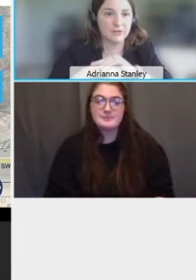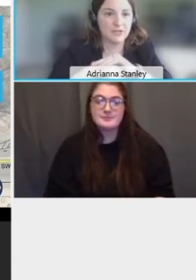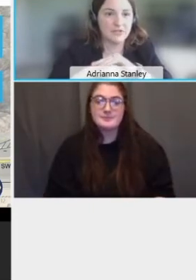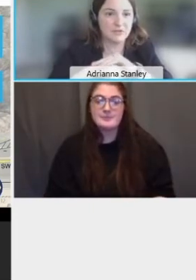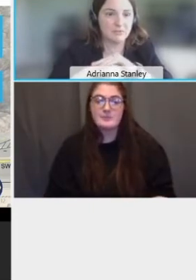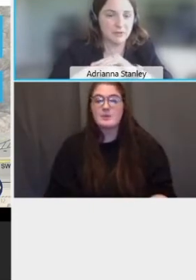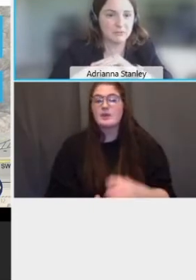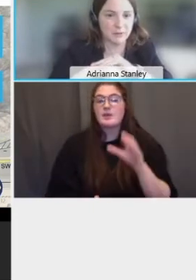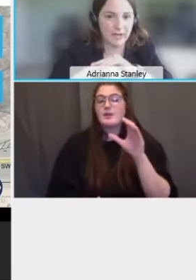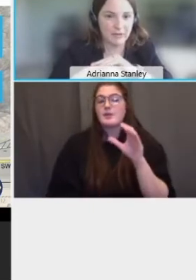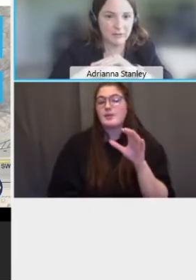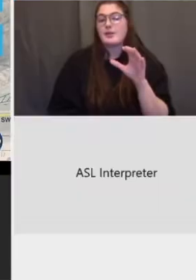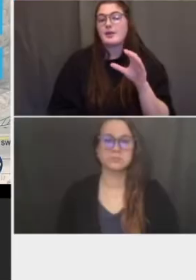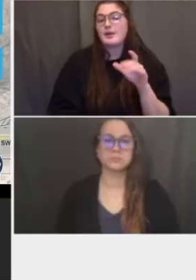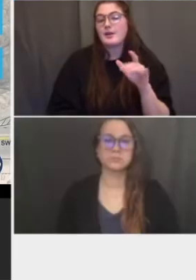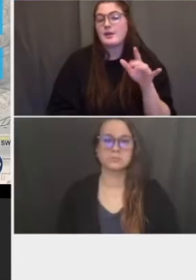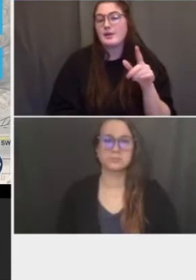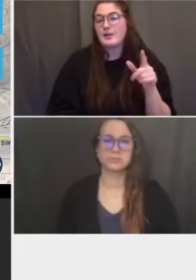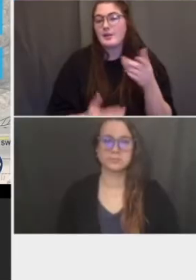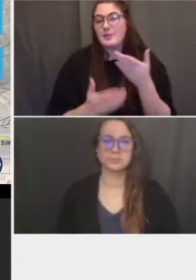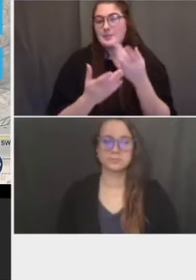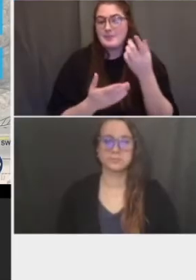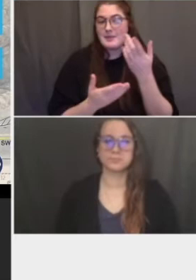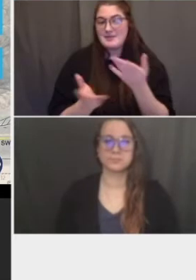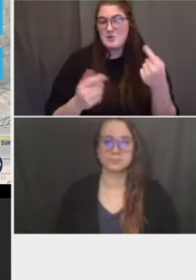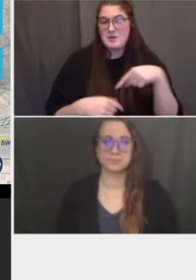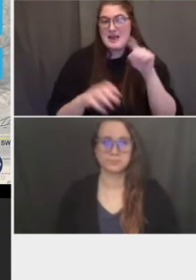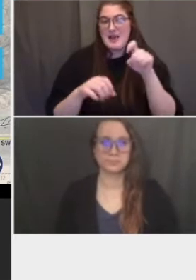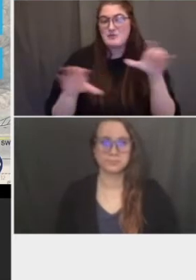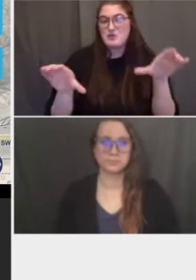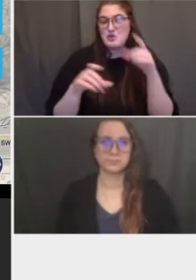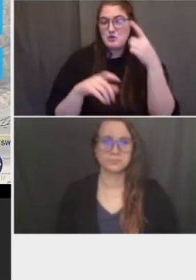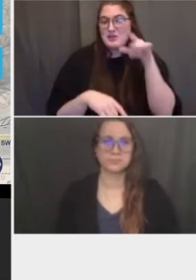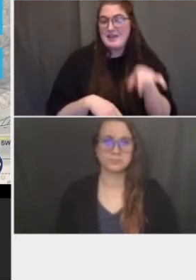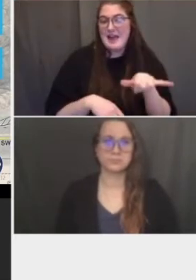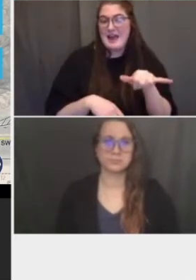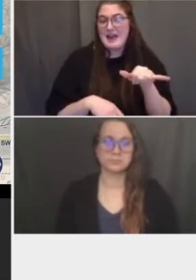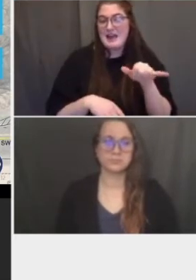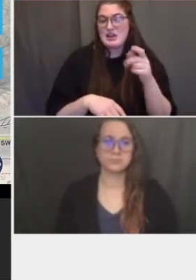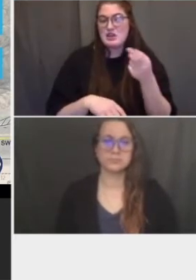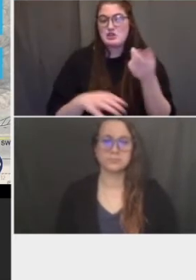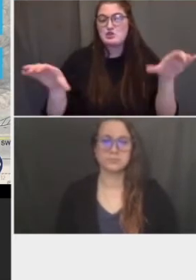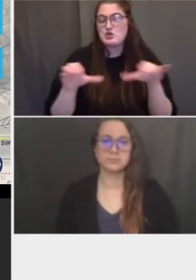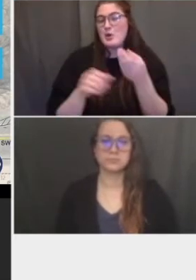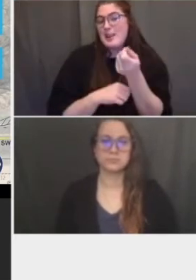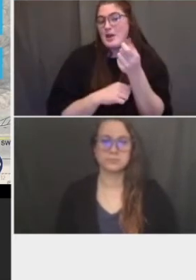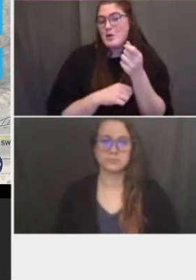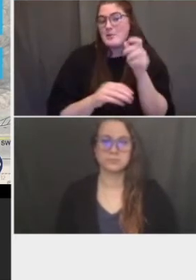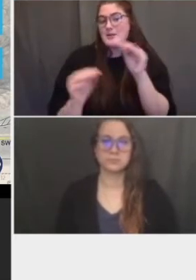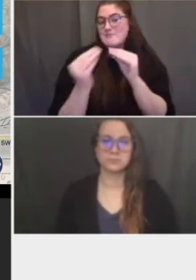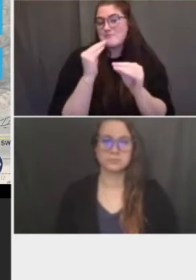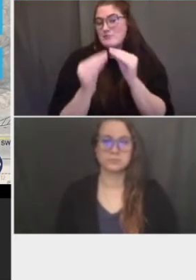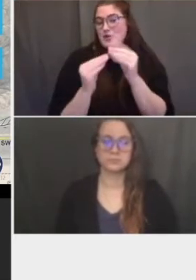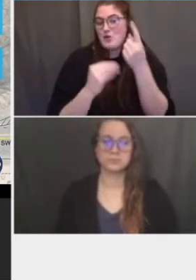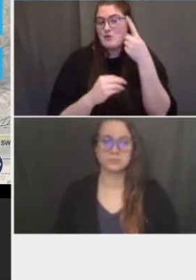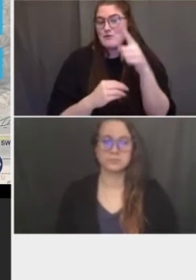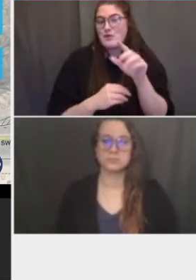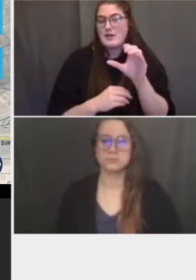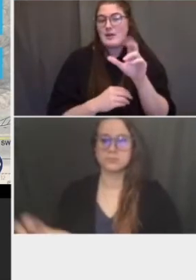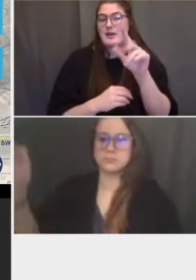The connotation for that, or the thing that we have to do with that, is we have to do a little bit of rework for the Cuts